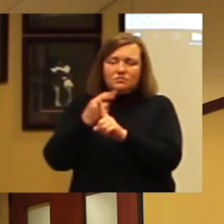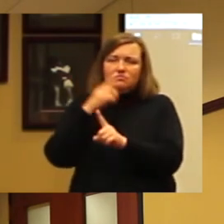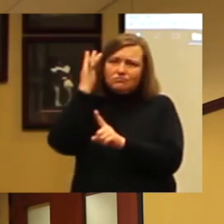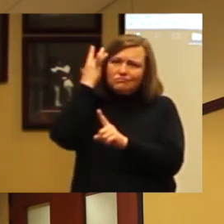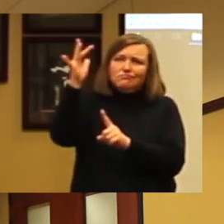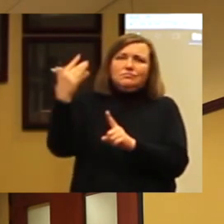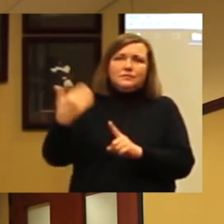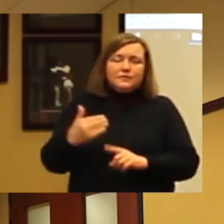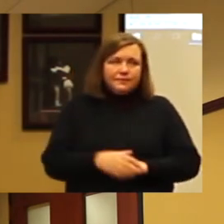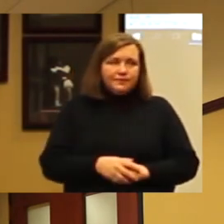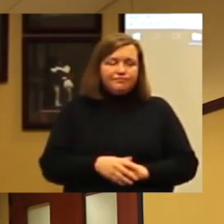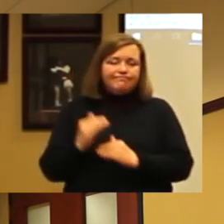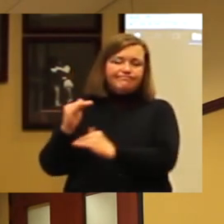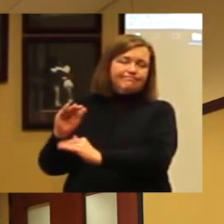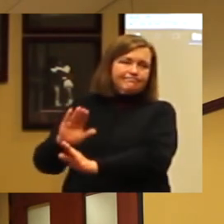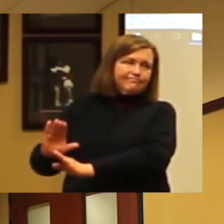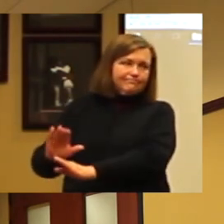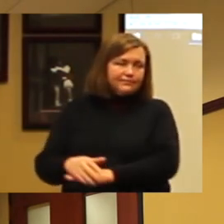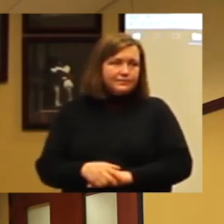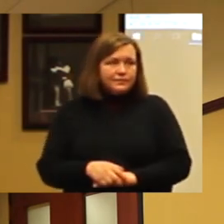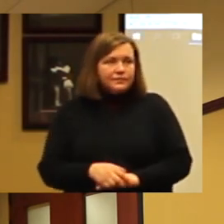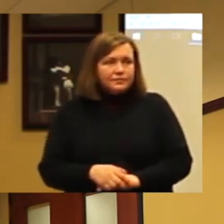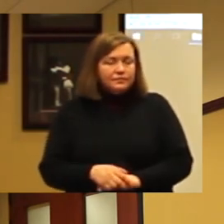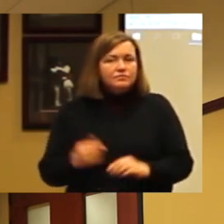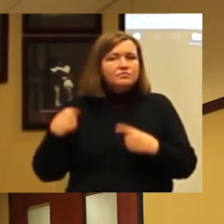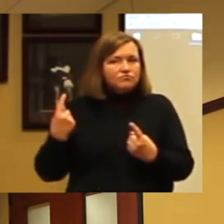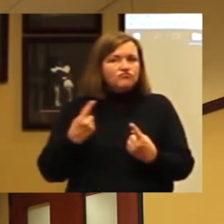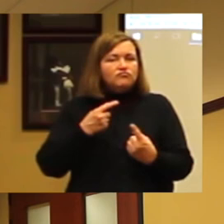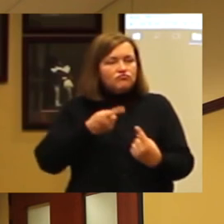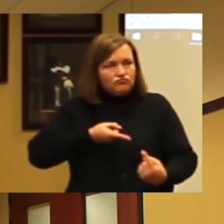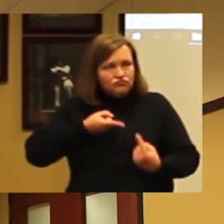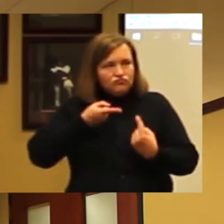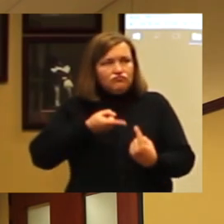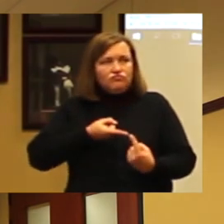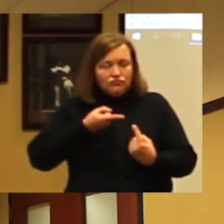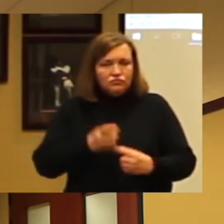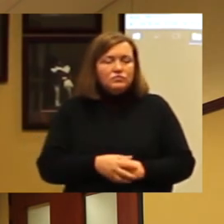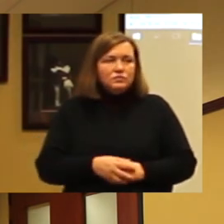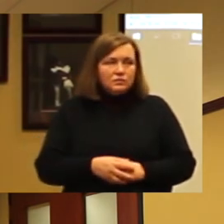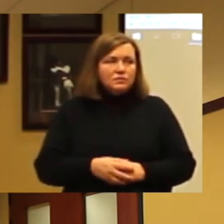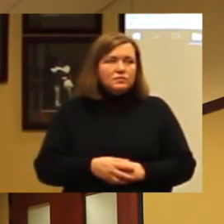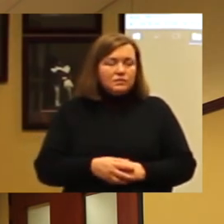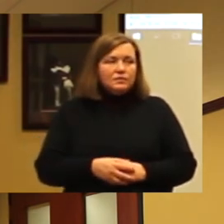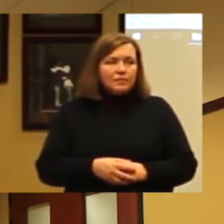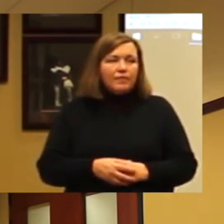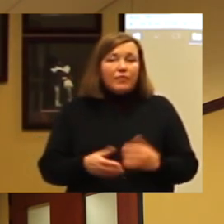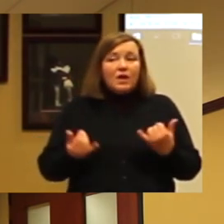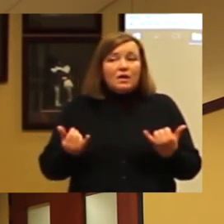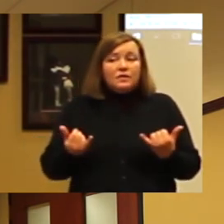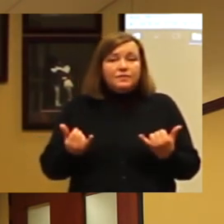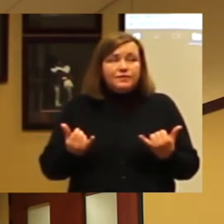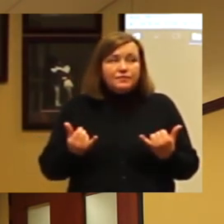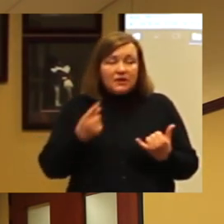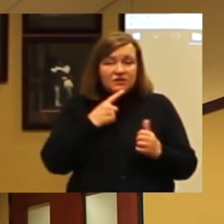really. It has been very, very hard. In fact, this is the first time that I'm showing in